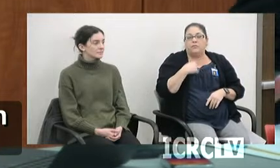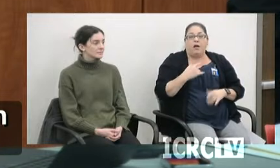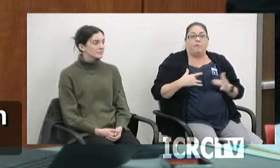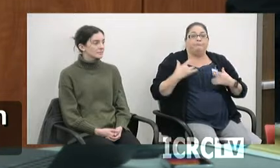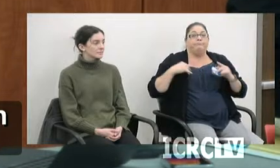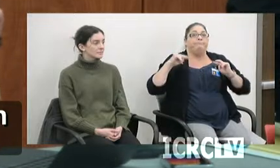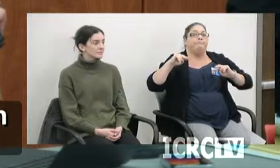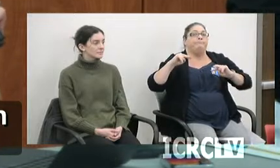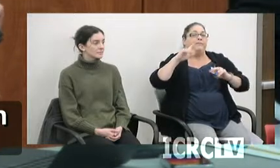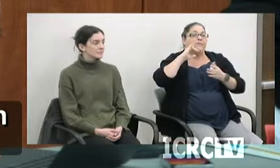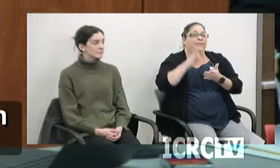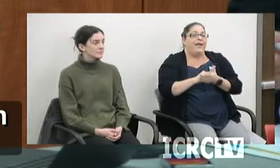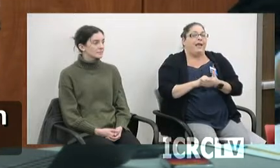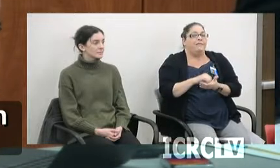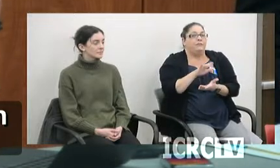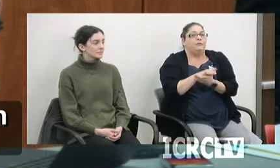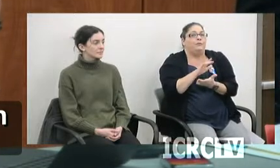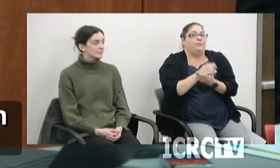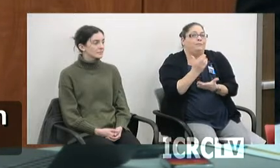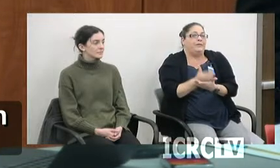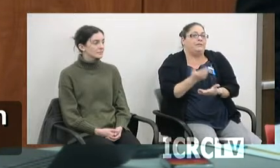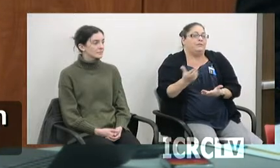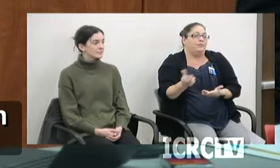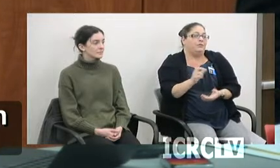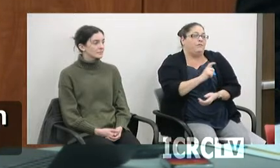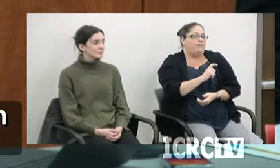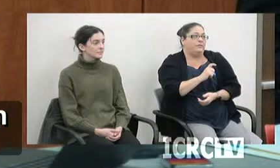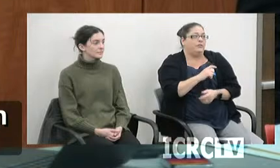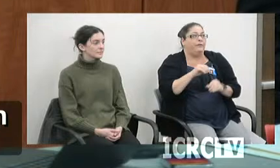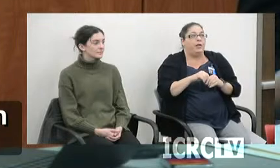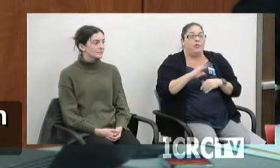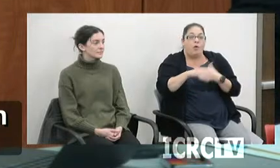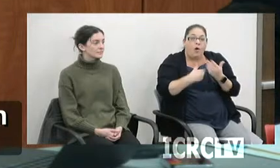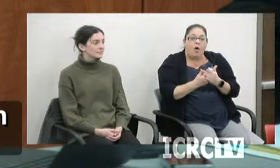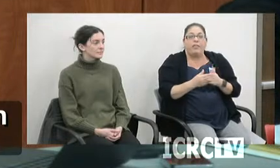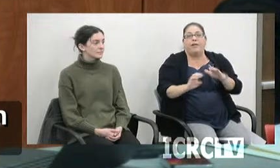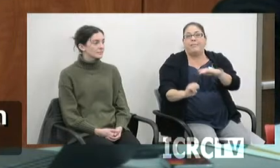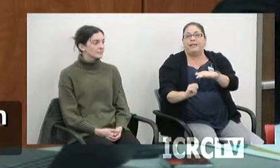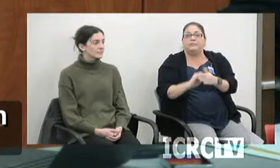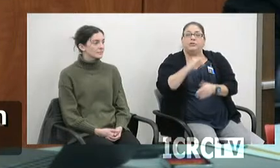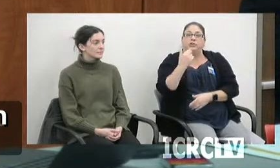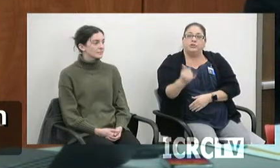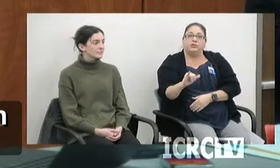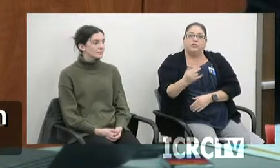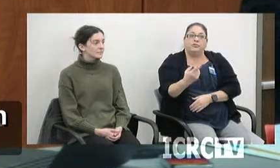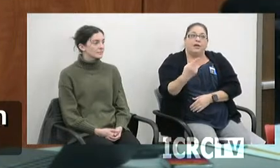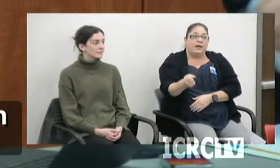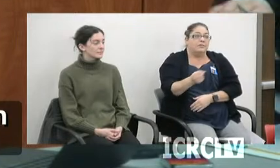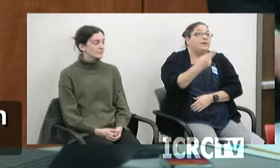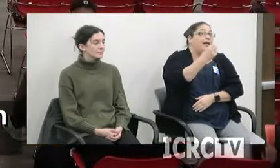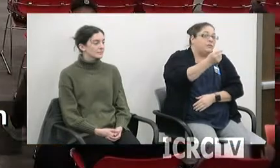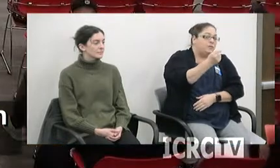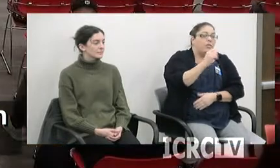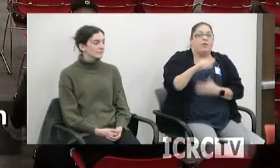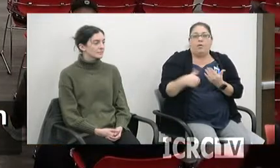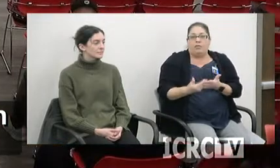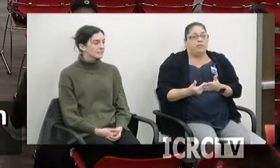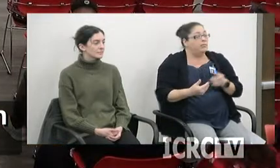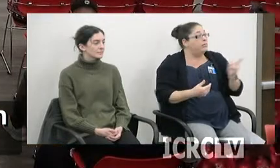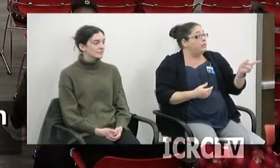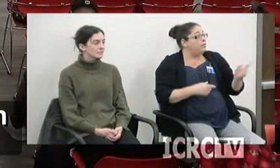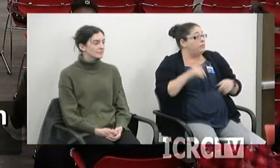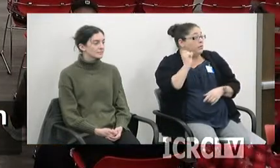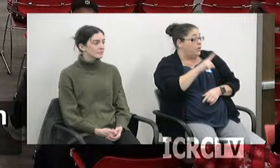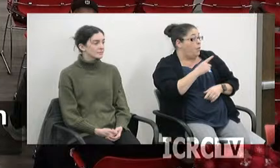opportunity to have school resource officers in all of our elementary schools, junior high, and high school. And John, isn't it true that we are splitting